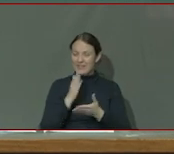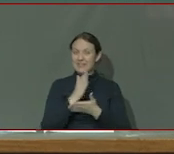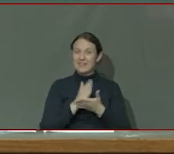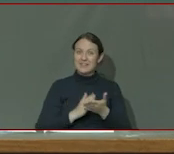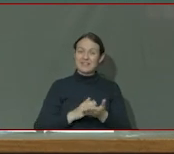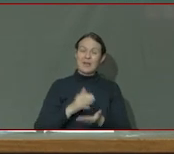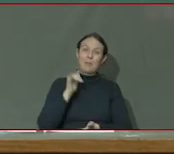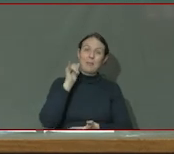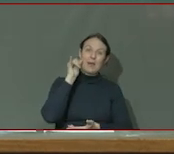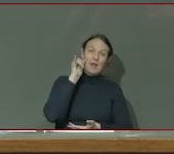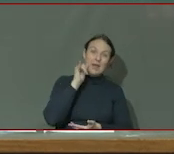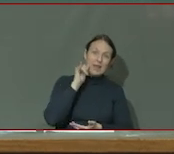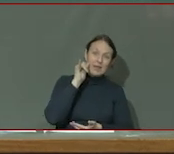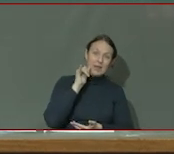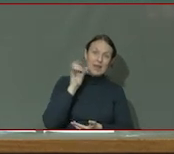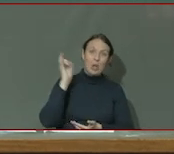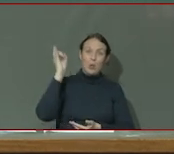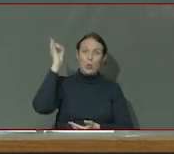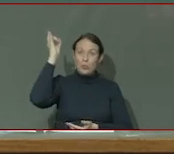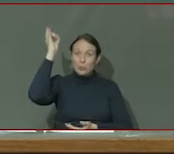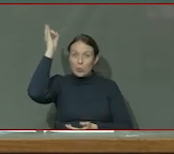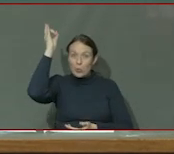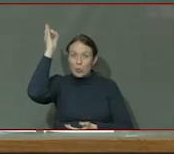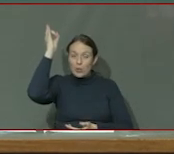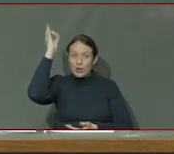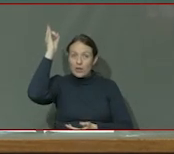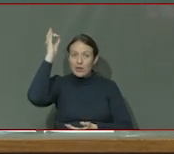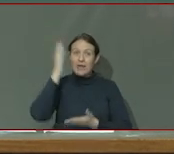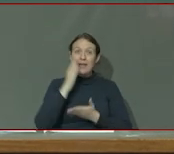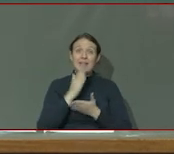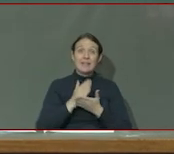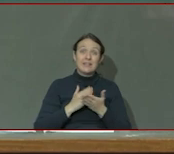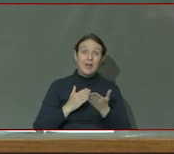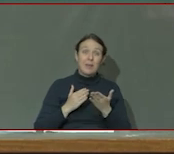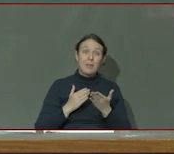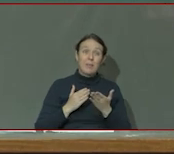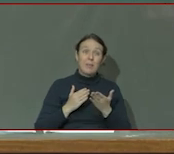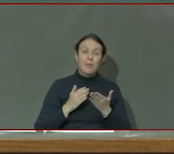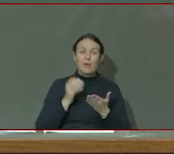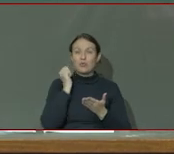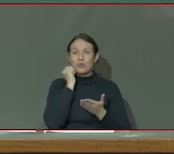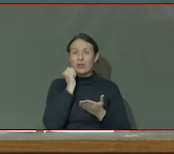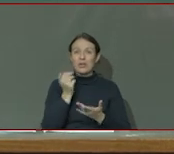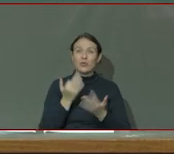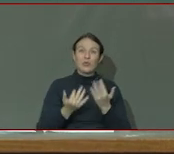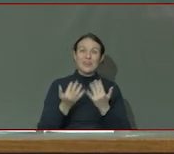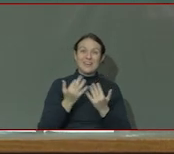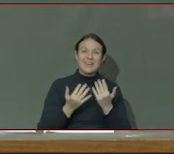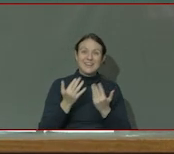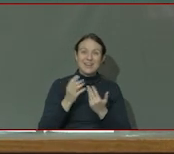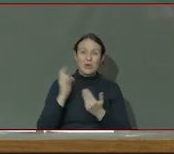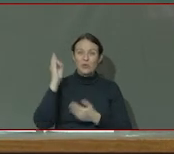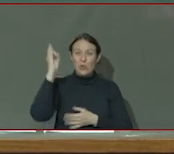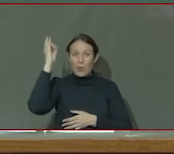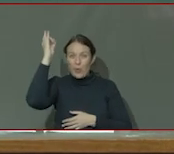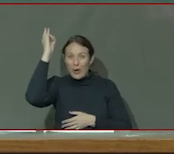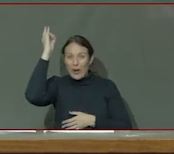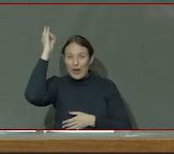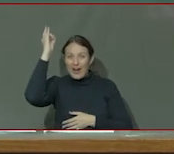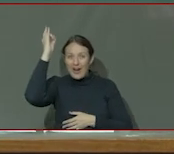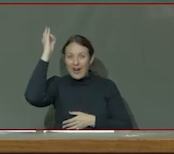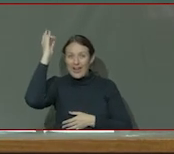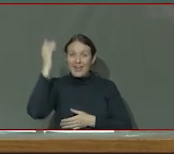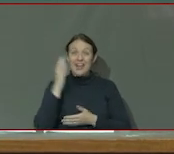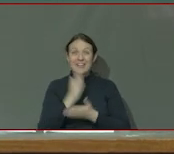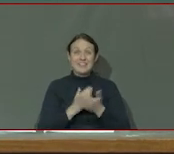be yellow and tall, and some, green. Some will be green and tall, and some will be